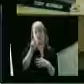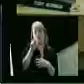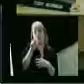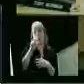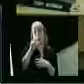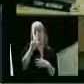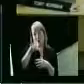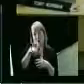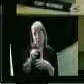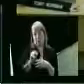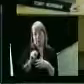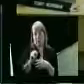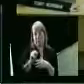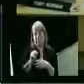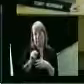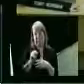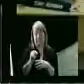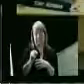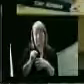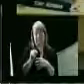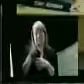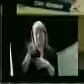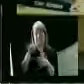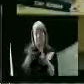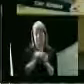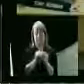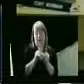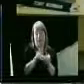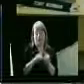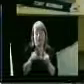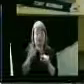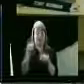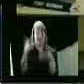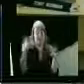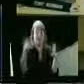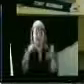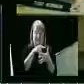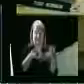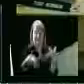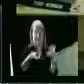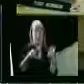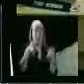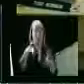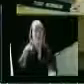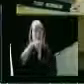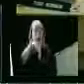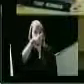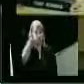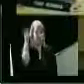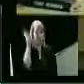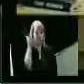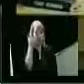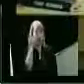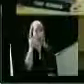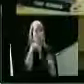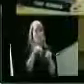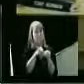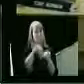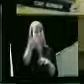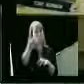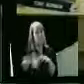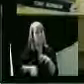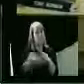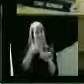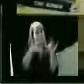I didn't ask for in this. But, that's kind of it. I just wanted you to hear it a little bit more, a little bit more